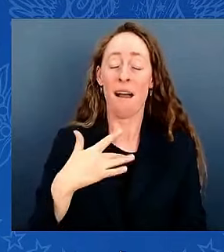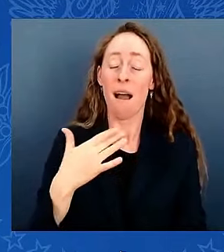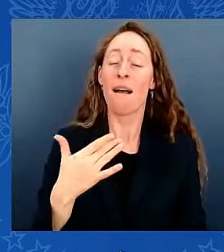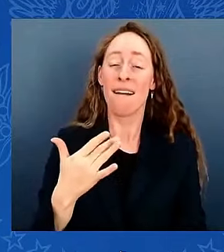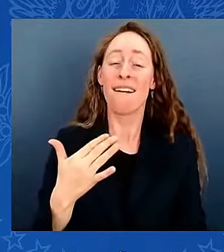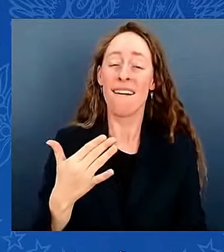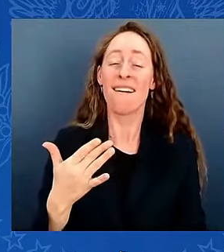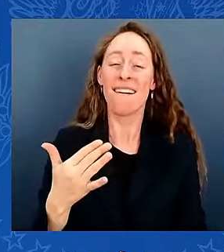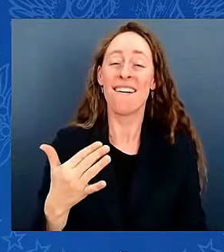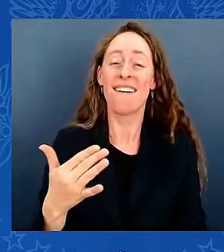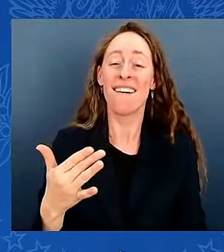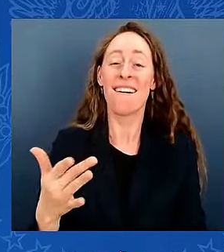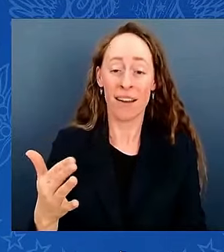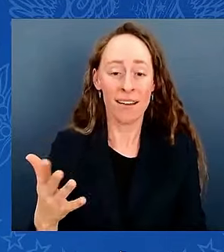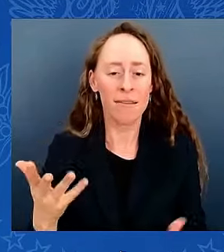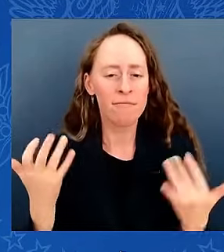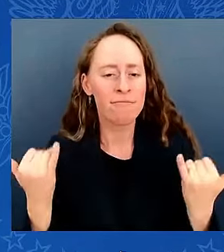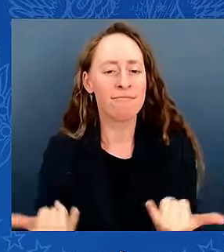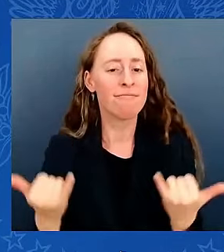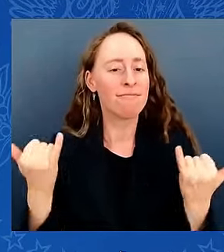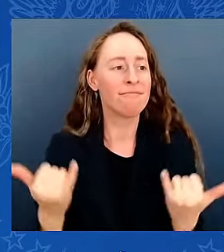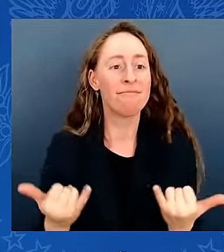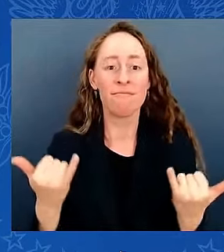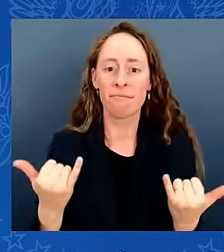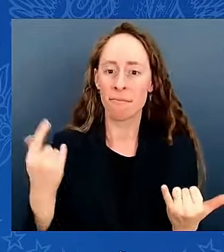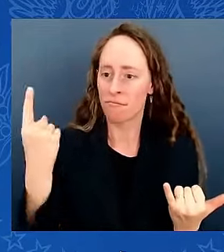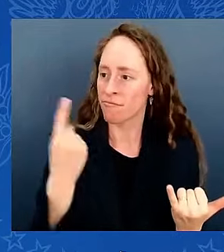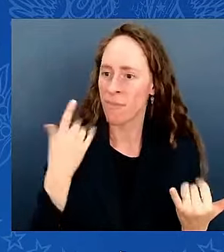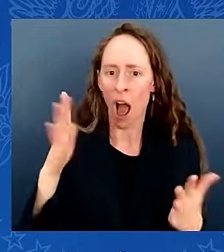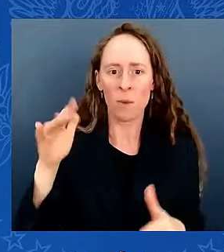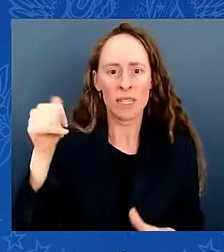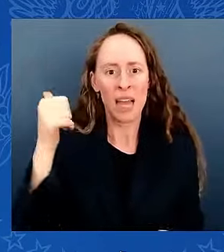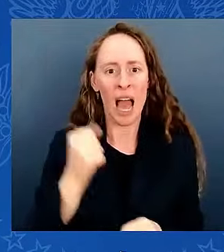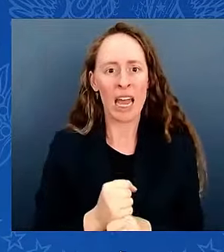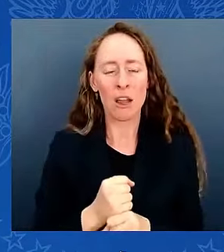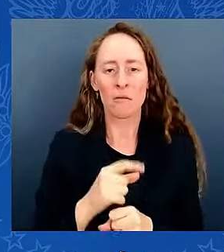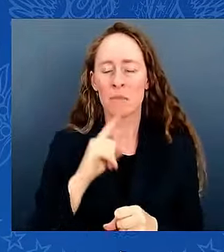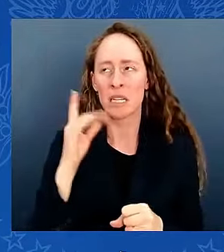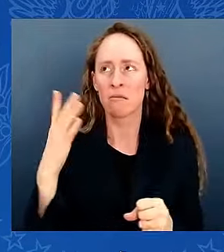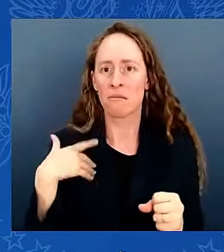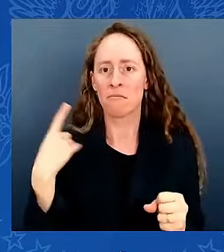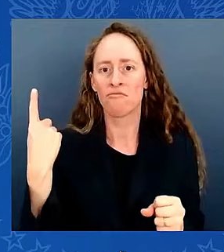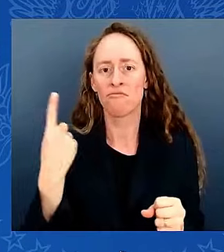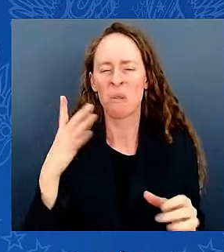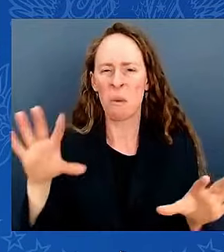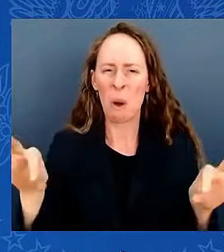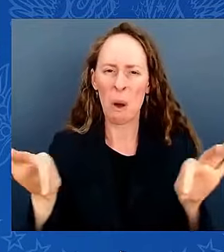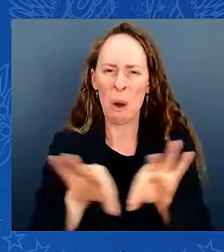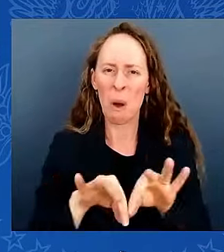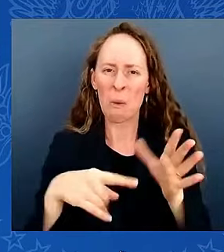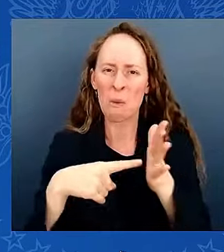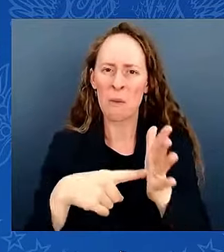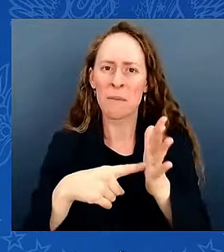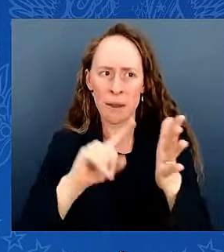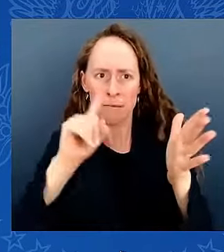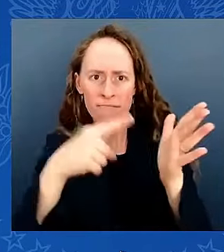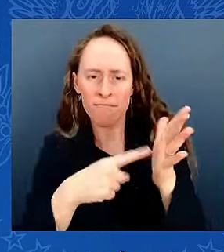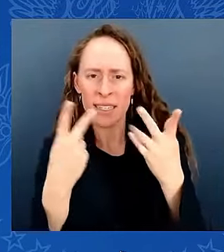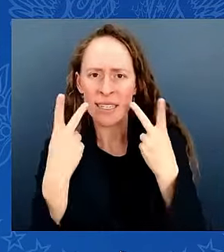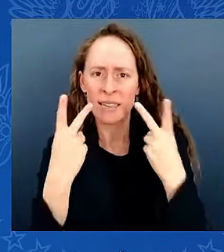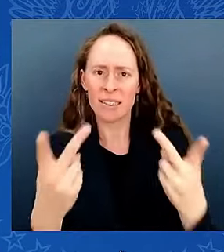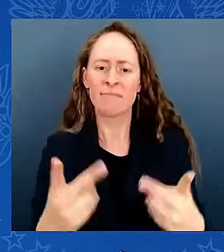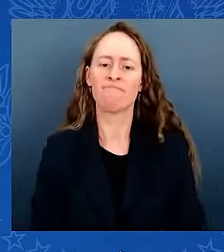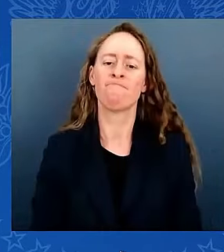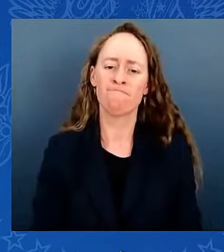that role has been a huge part of my life and my journey into adulthood. But listen, as I grew, I